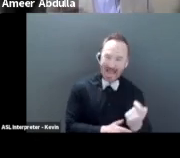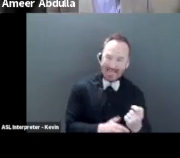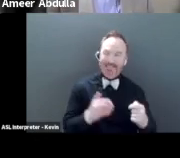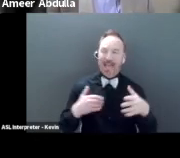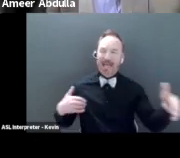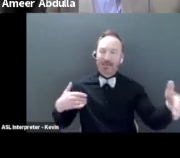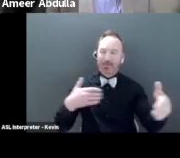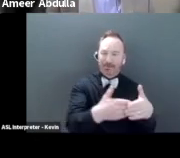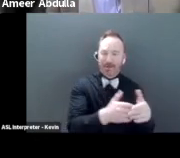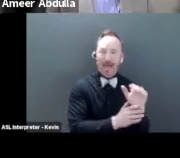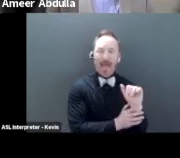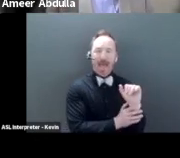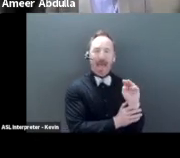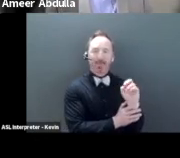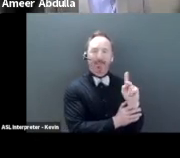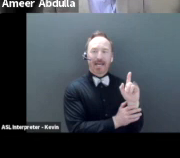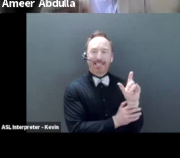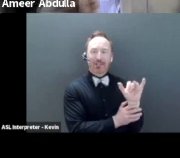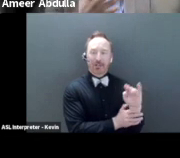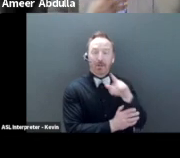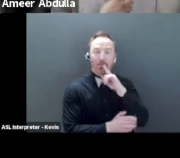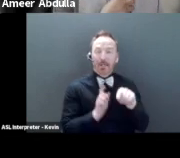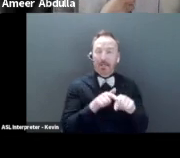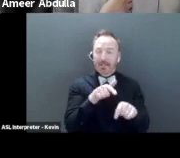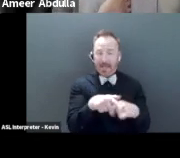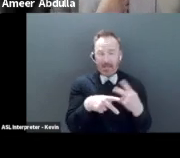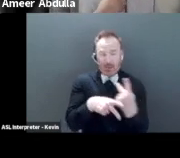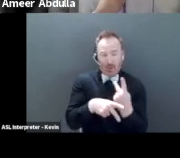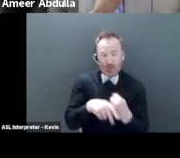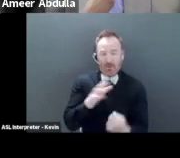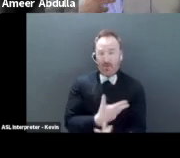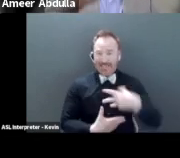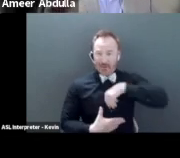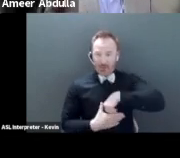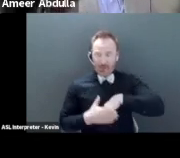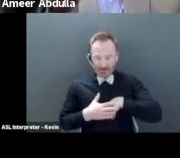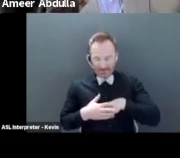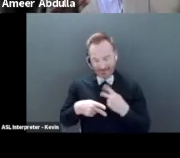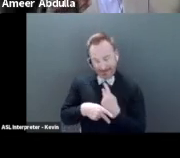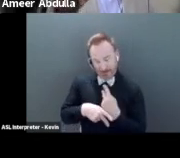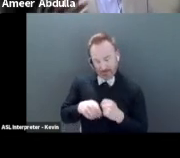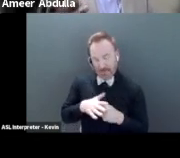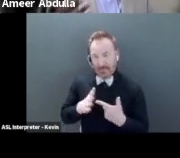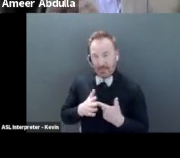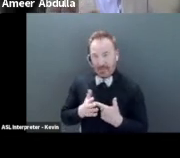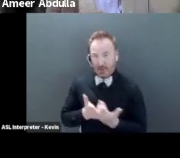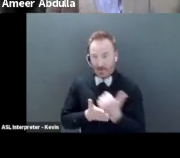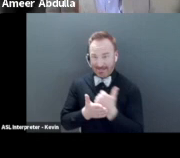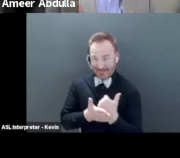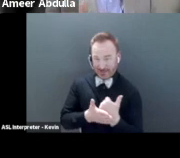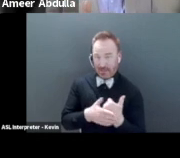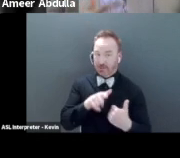that themselves. They won't necessarily use your internally generated compensation to factor into their valuation